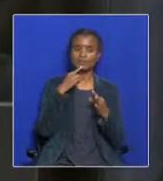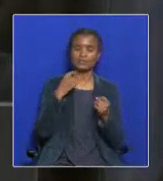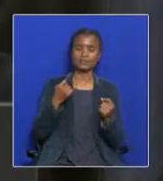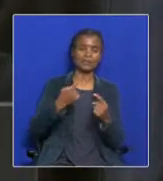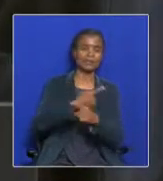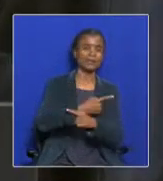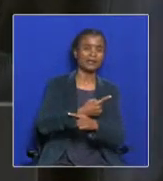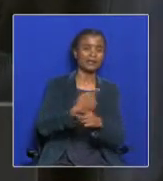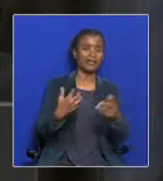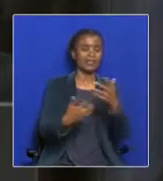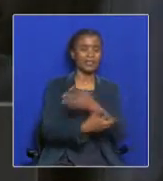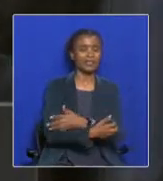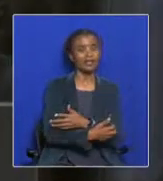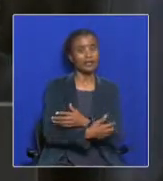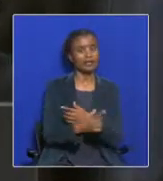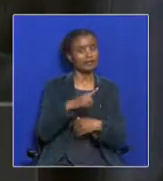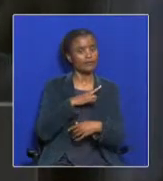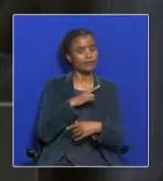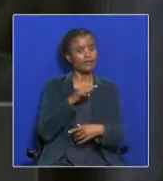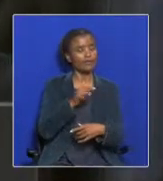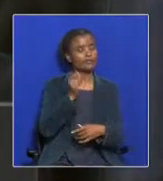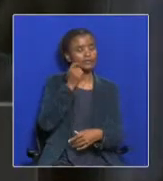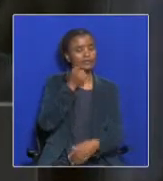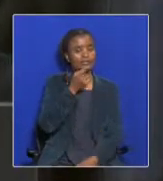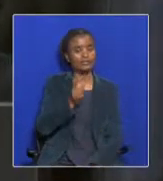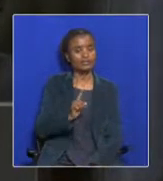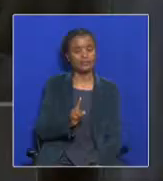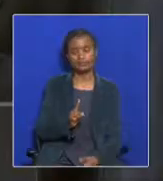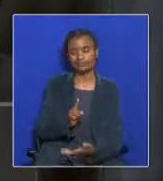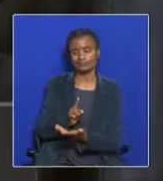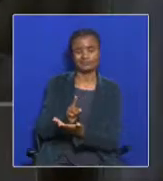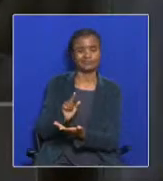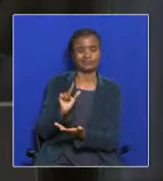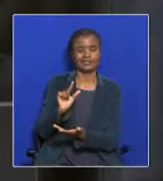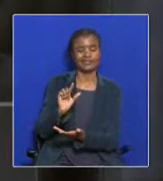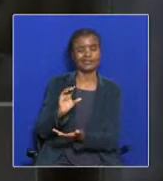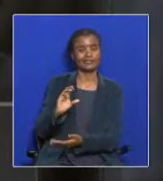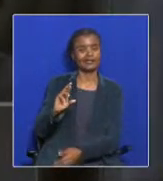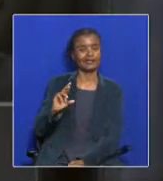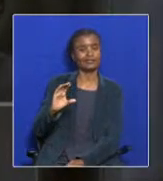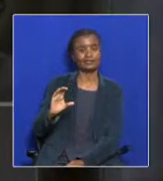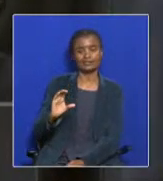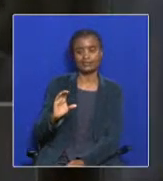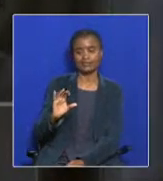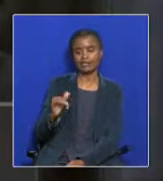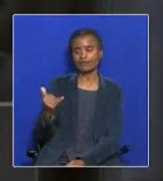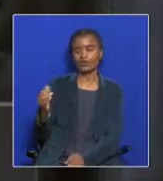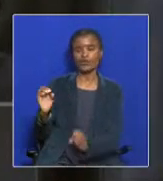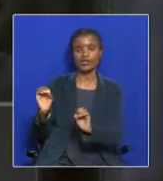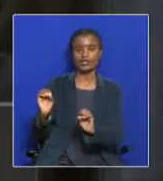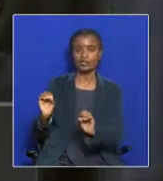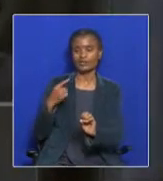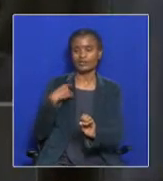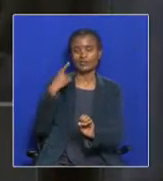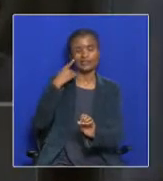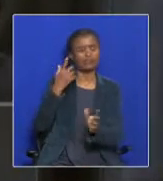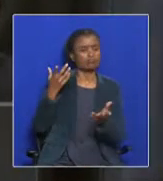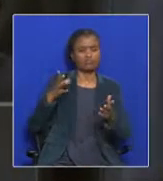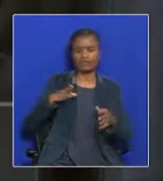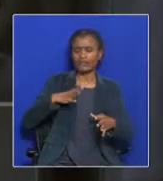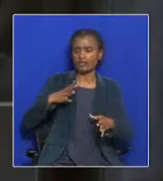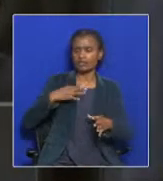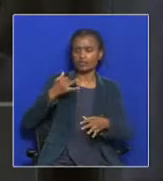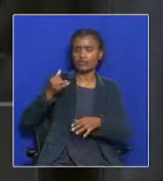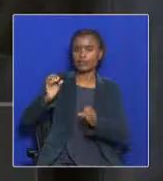why we should make nothing of the fact that you didn't call the LCRCs because you thought, well, anyway, we never